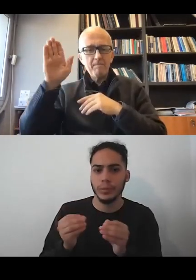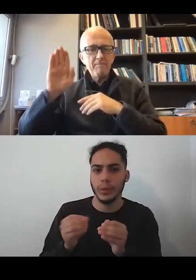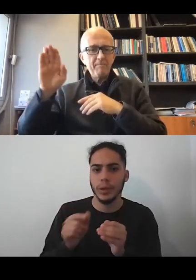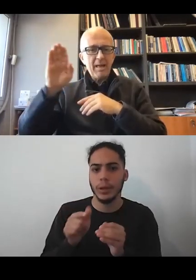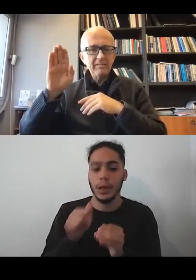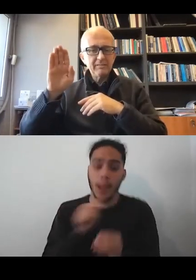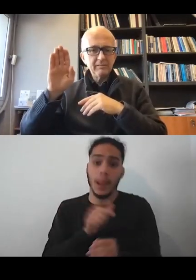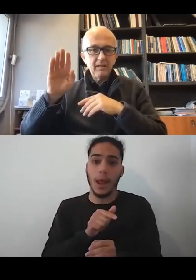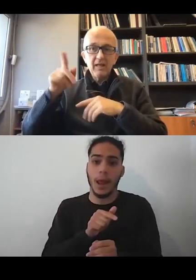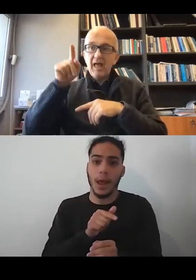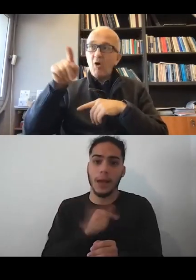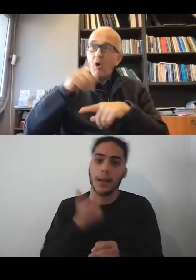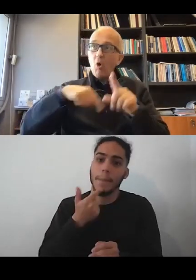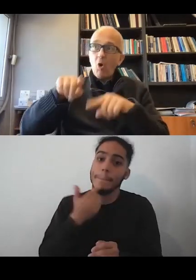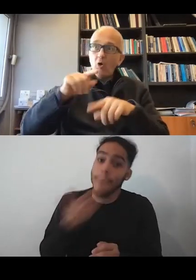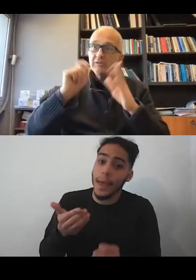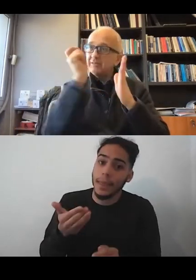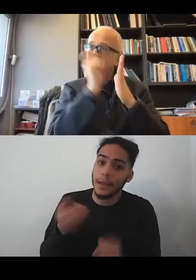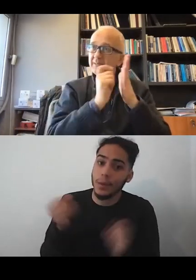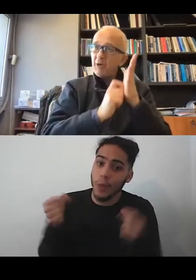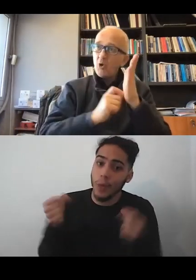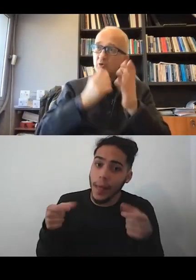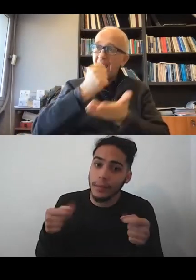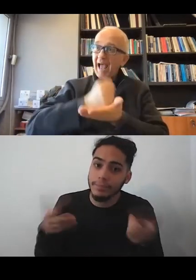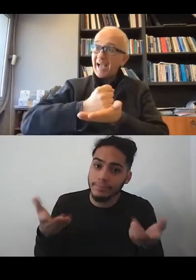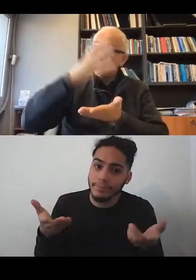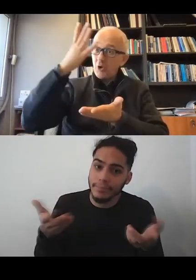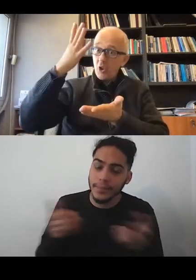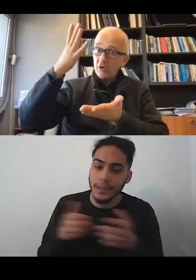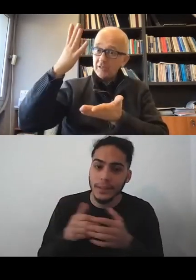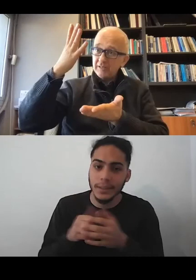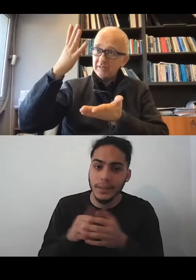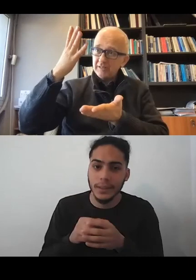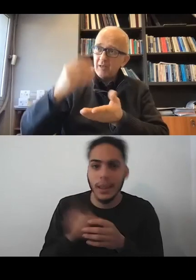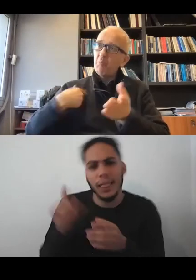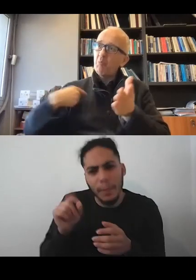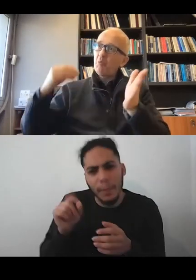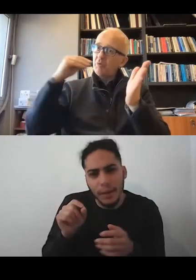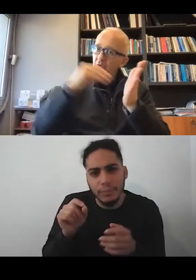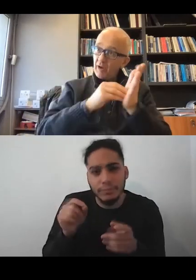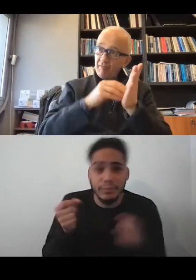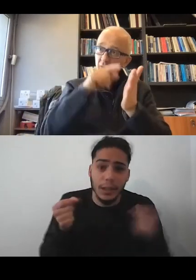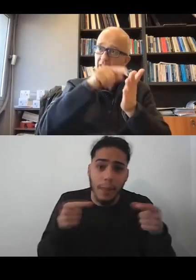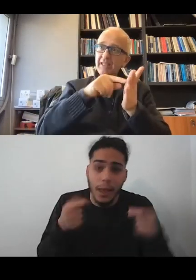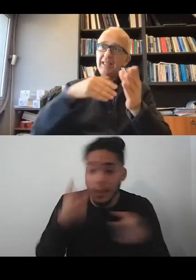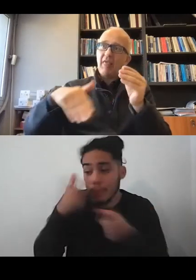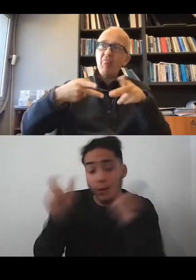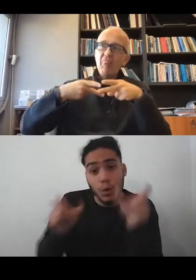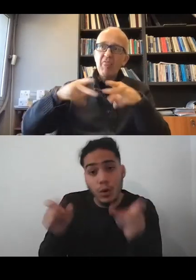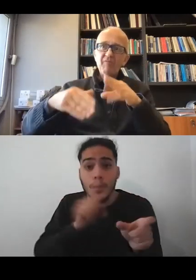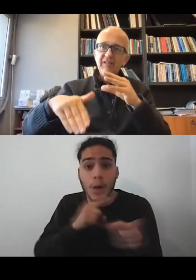email address and also the email addresses of colleagues that might be interested.